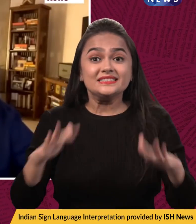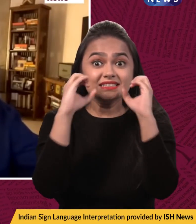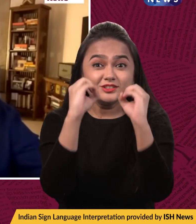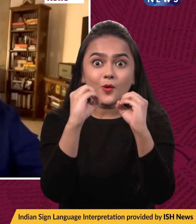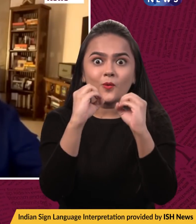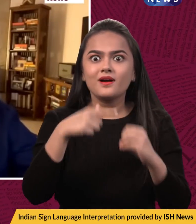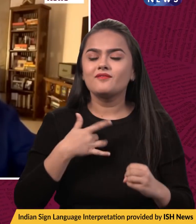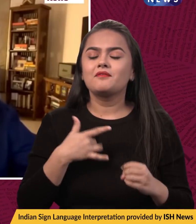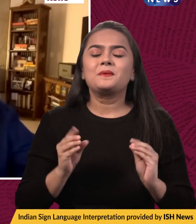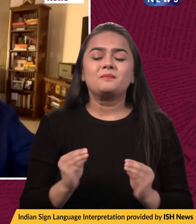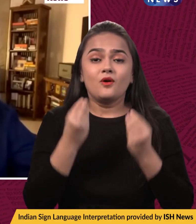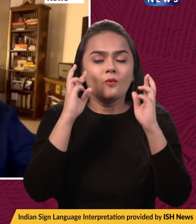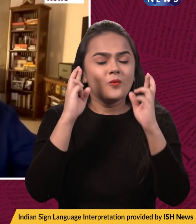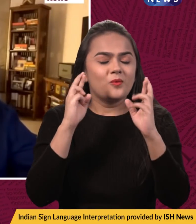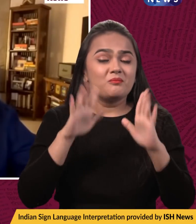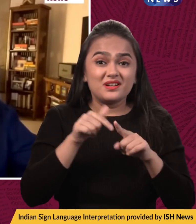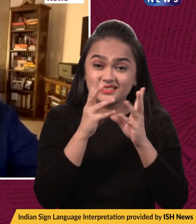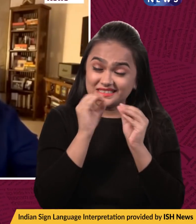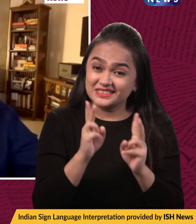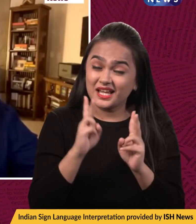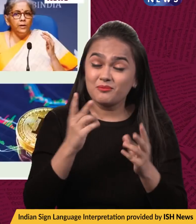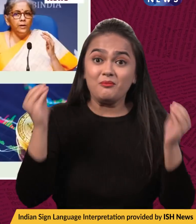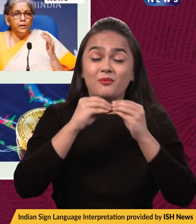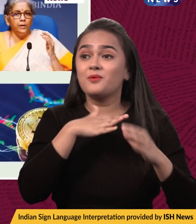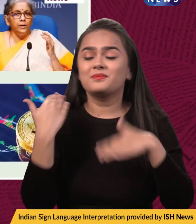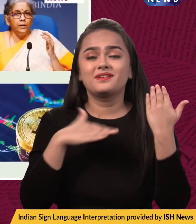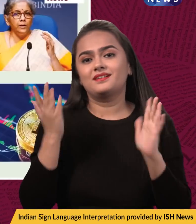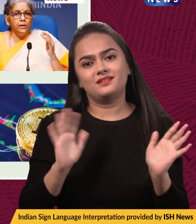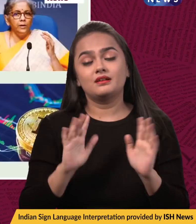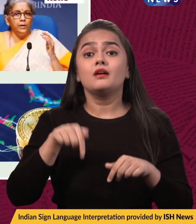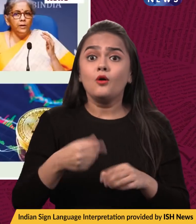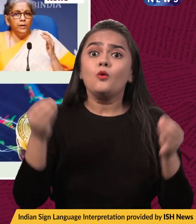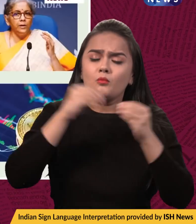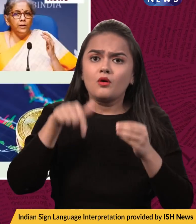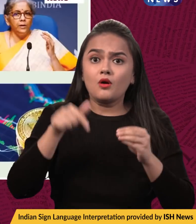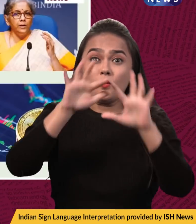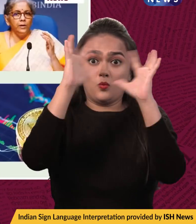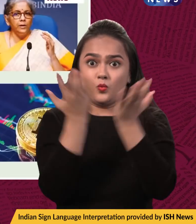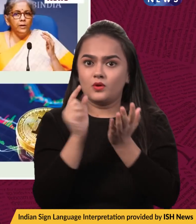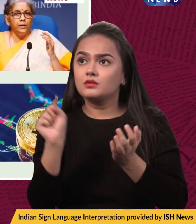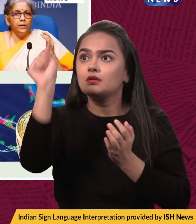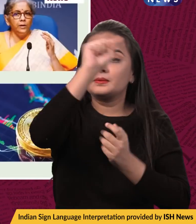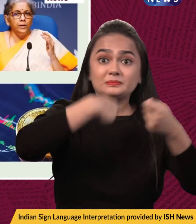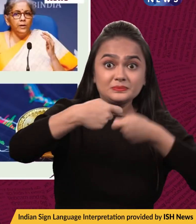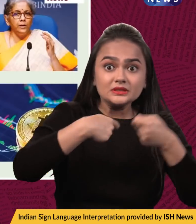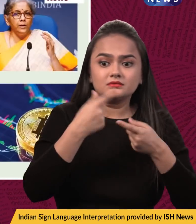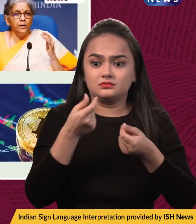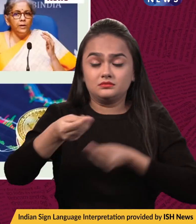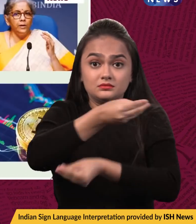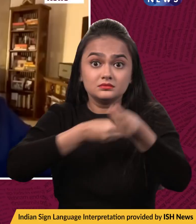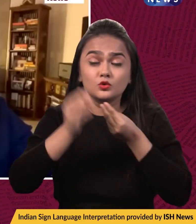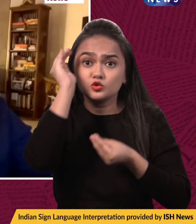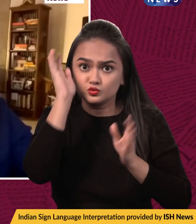course, a silver lining. Now, one hopes that the numbers will stay that way. Let's take a look at news coming in right now from the world of business and